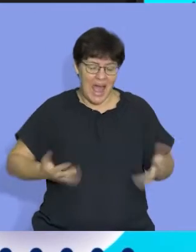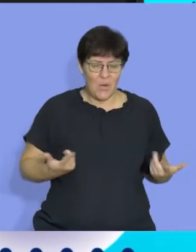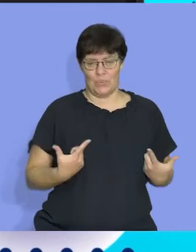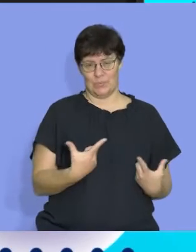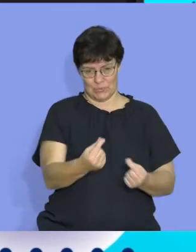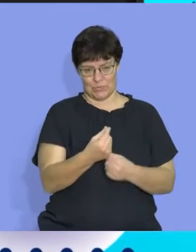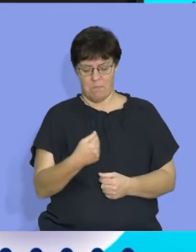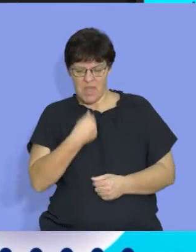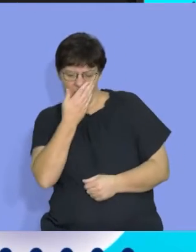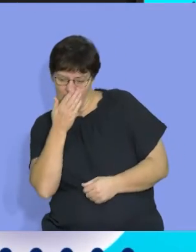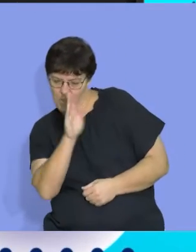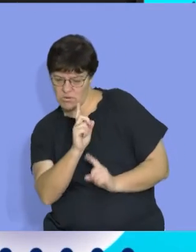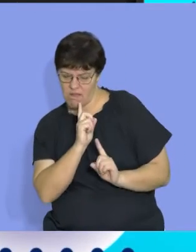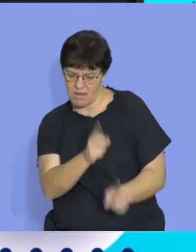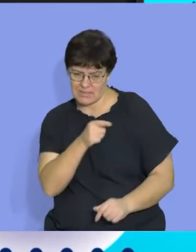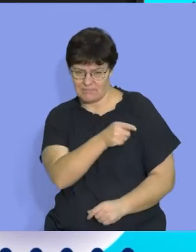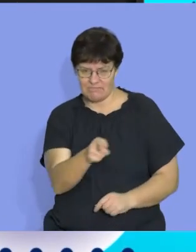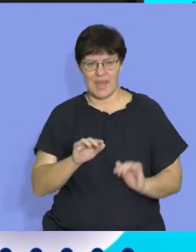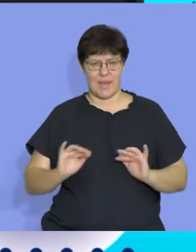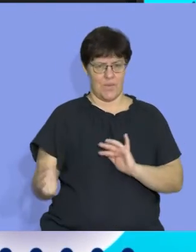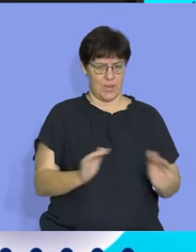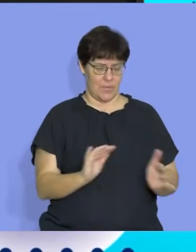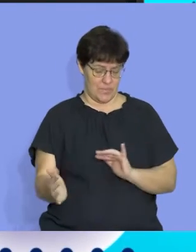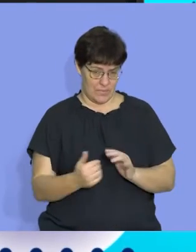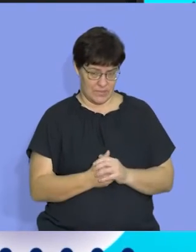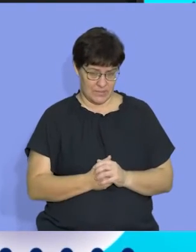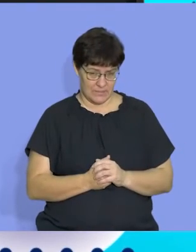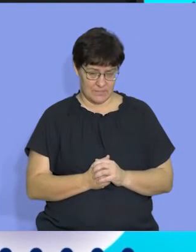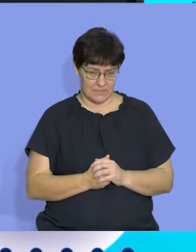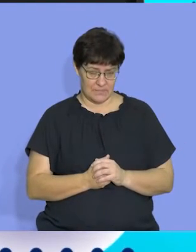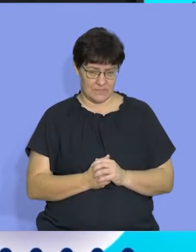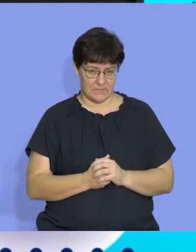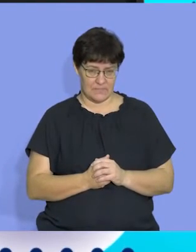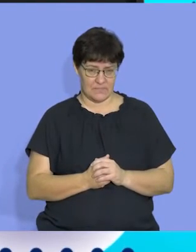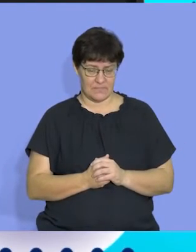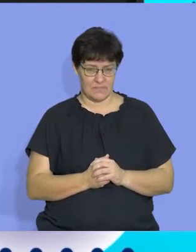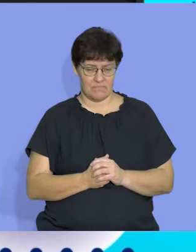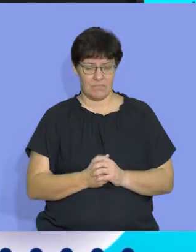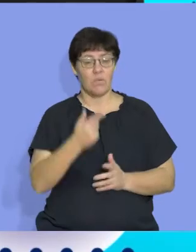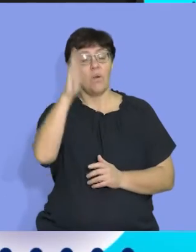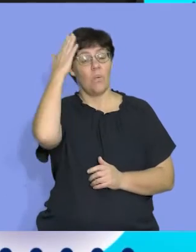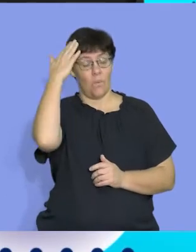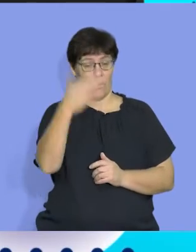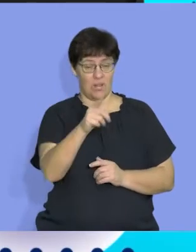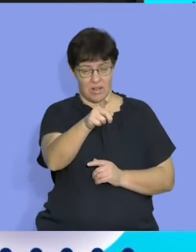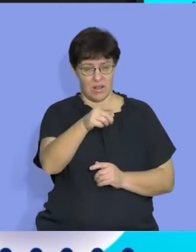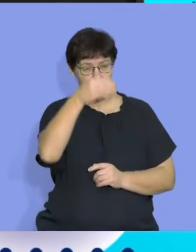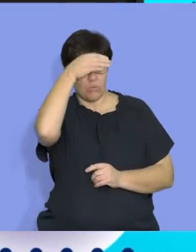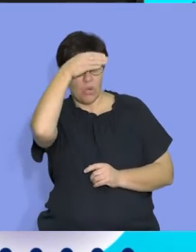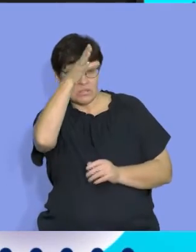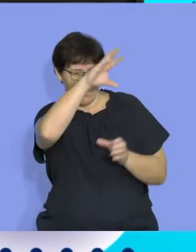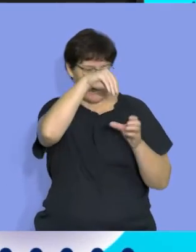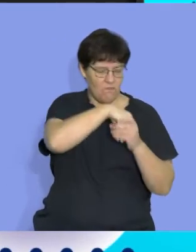the approach in terms of responding to this type of question. So knowing the concept